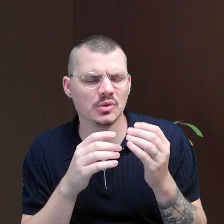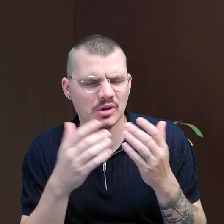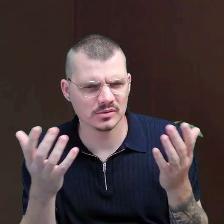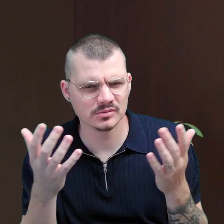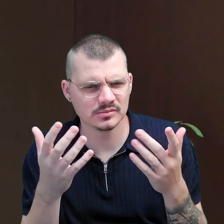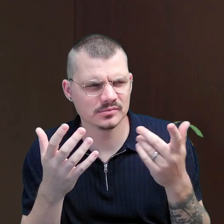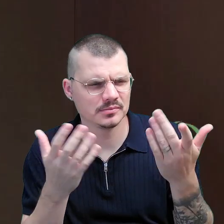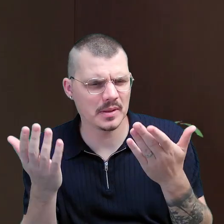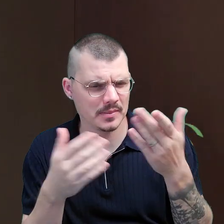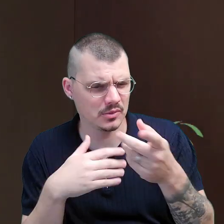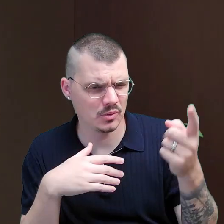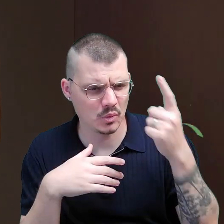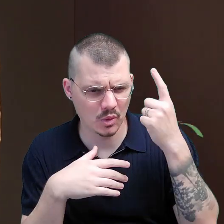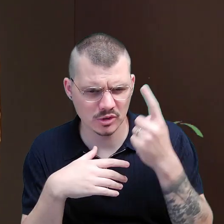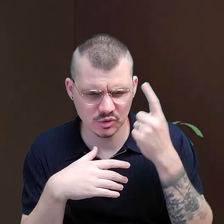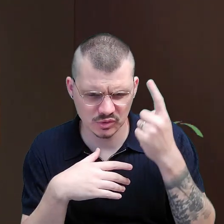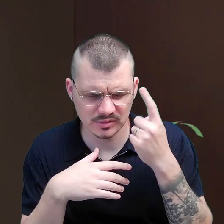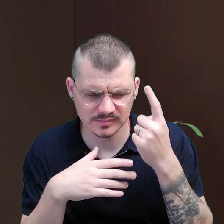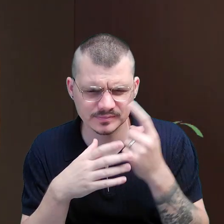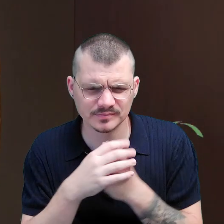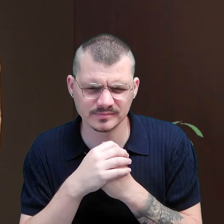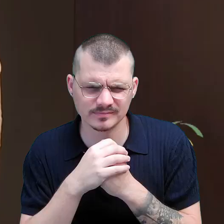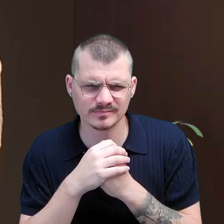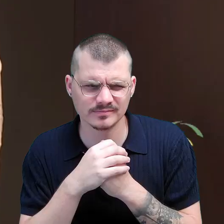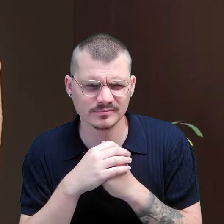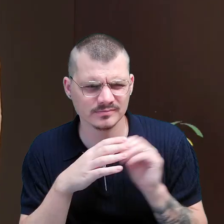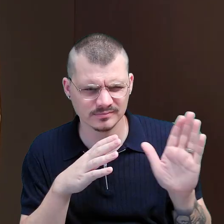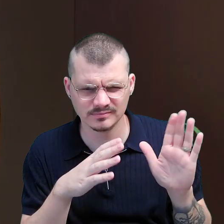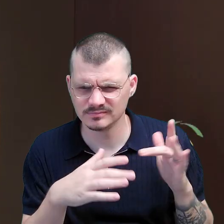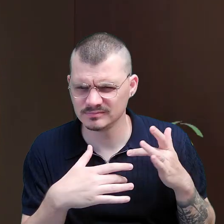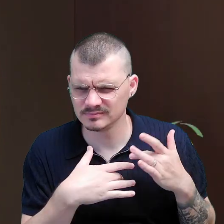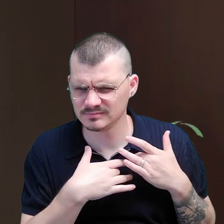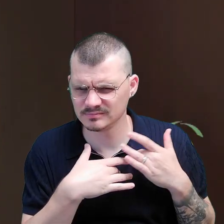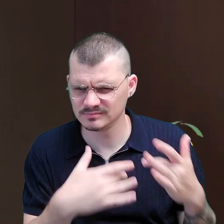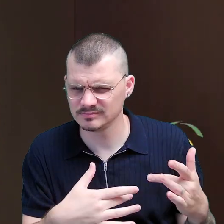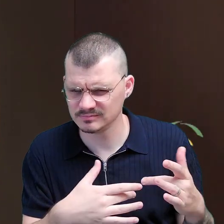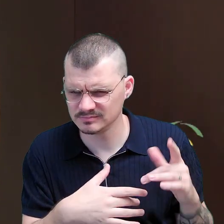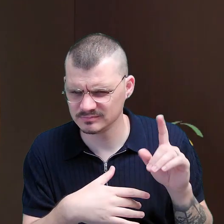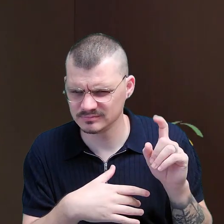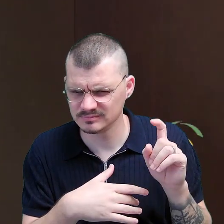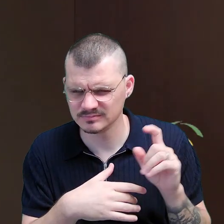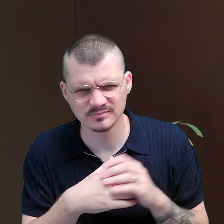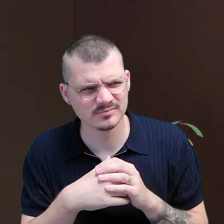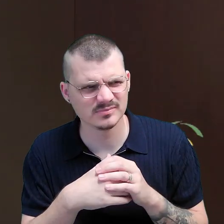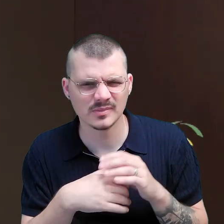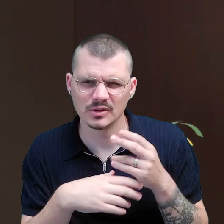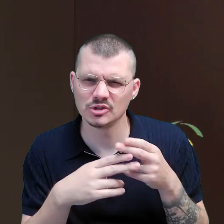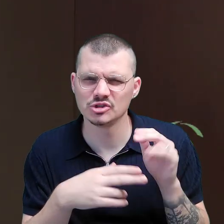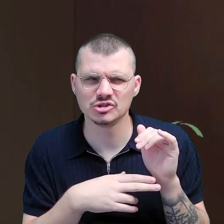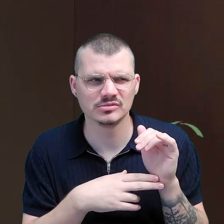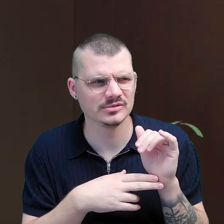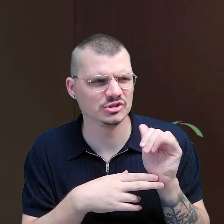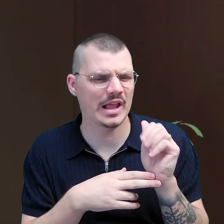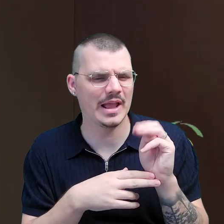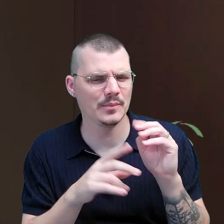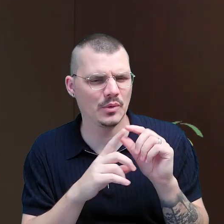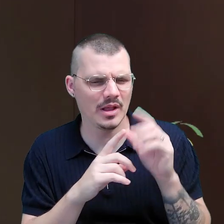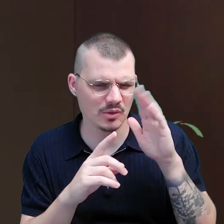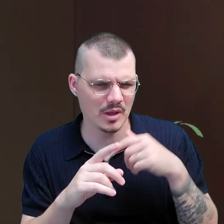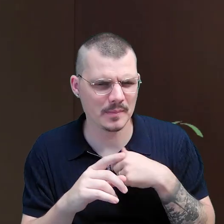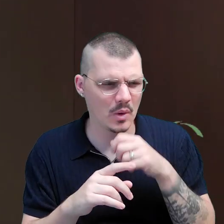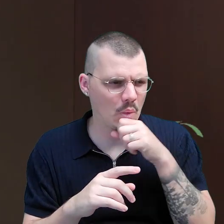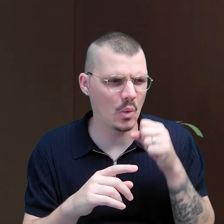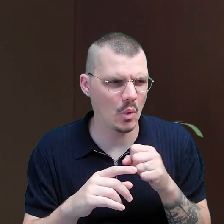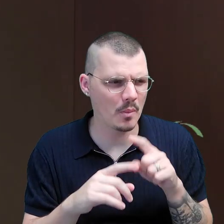So are you wondering, is that her usual jam? Can I say jam? I mean, I know I'm really old